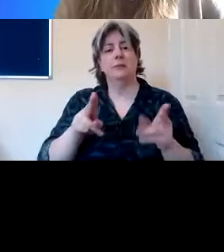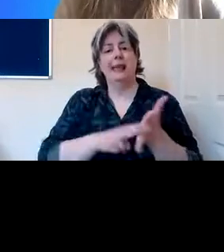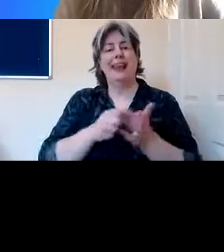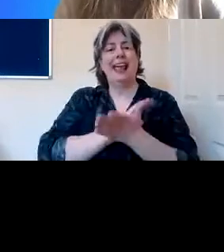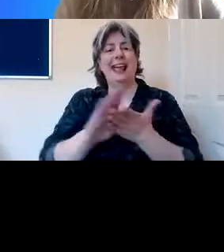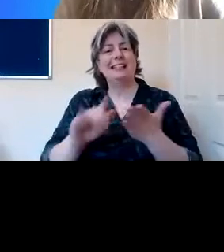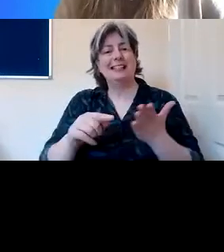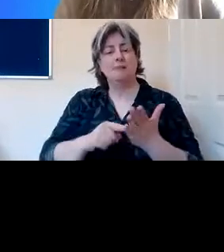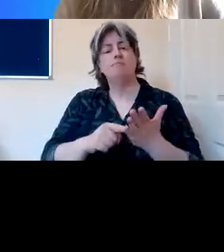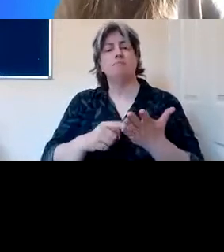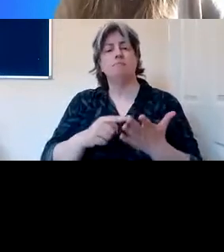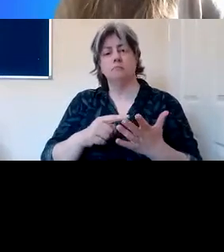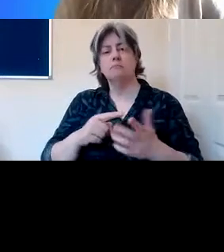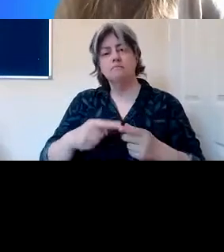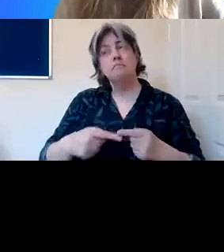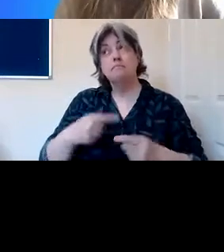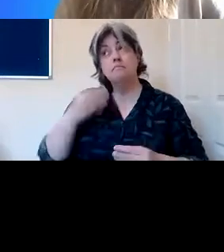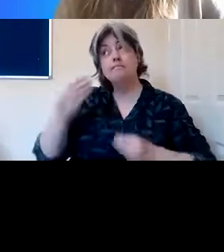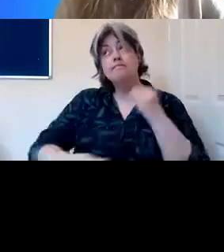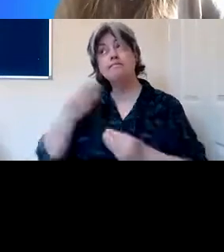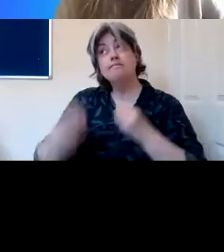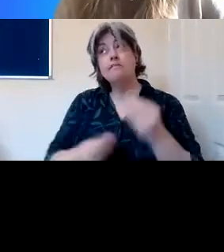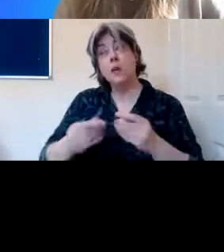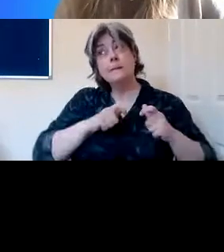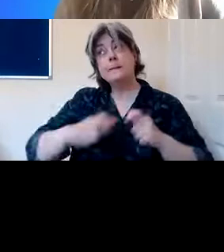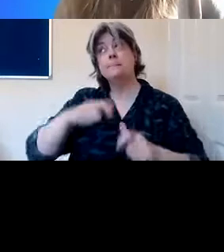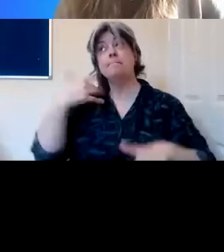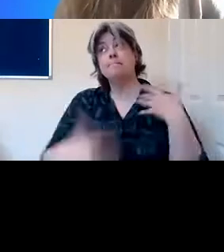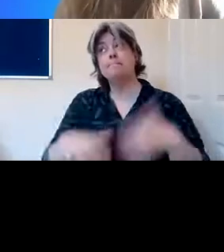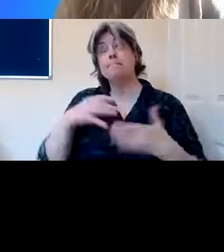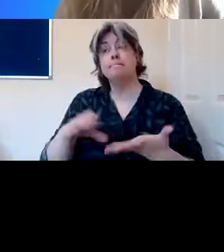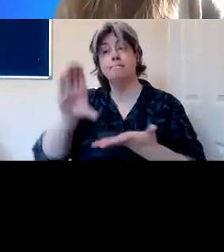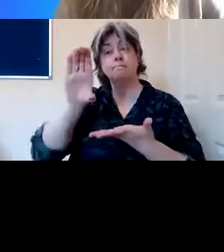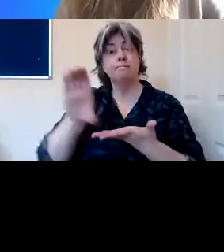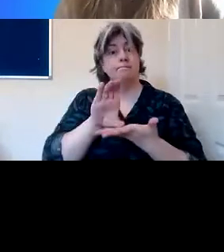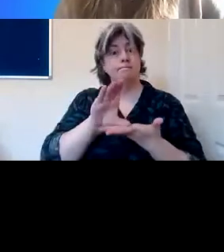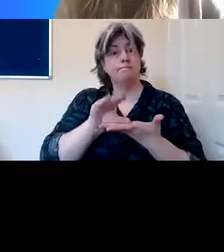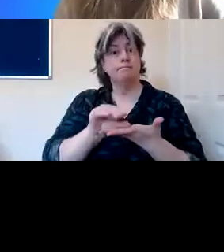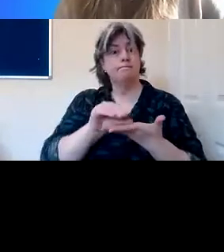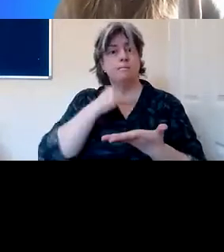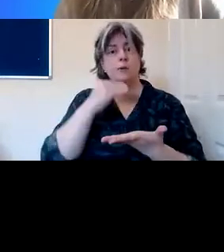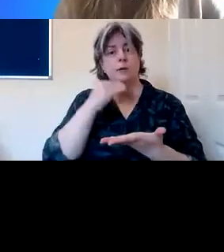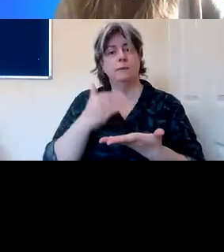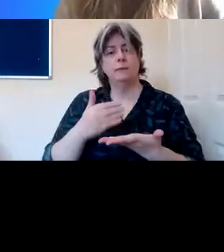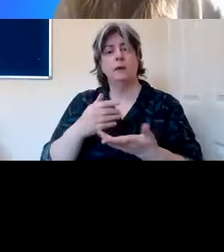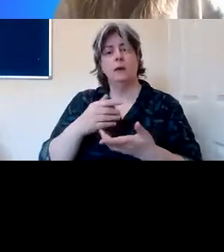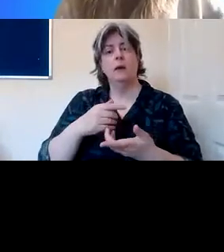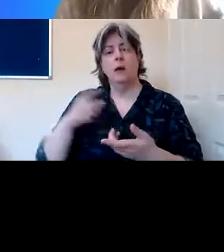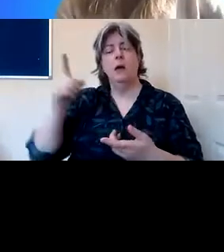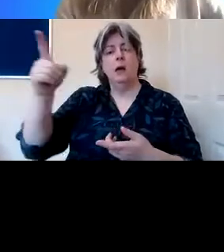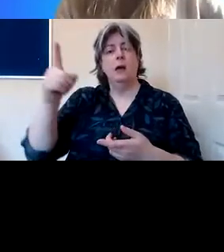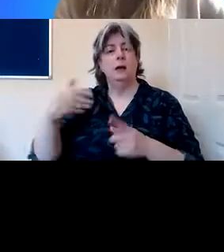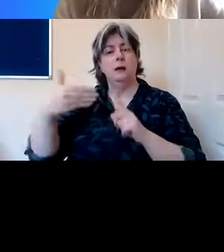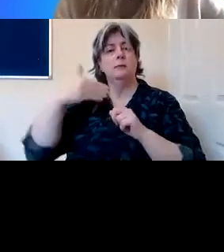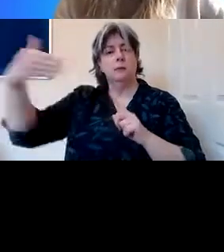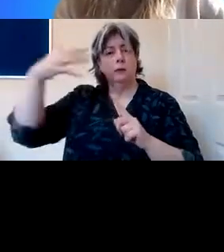continues to suffer from a funding crisis and call for a commitment to invest in the education workforce. Welsh Conservatives recognise these calls and have a plan